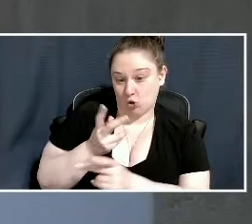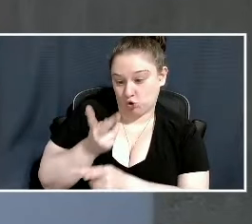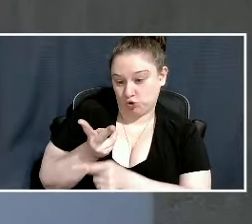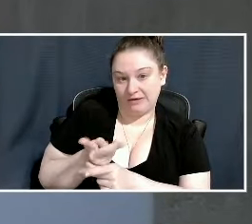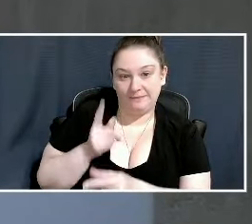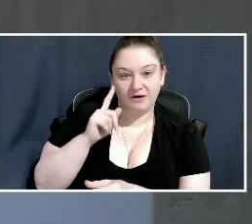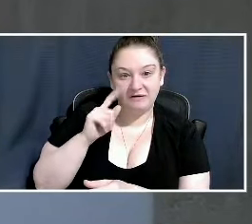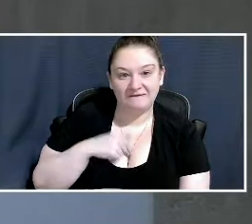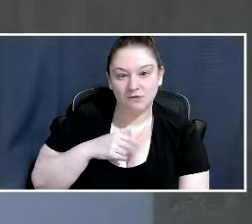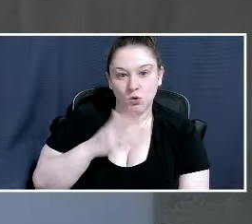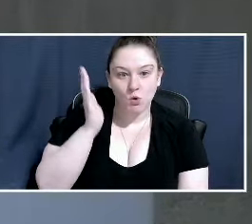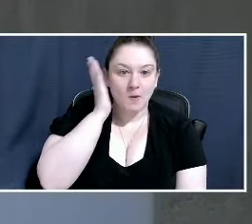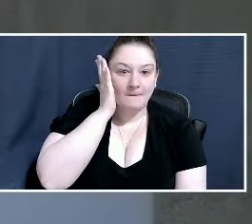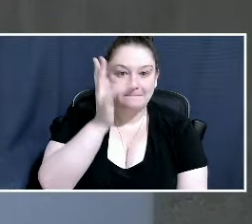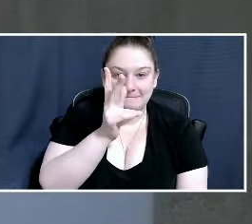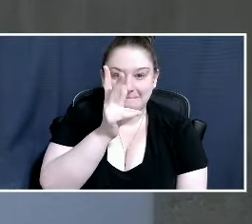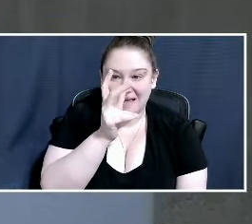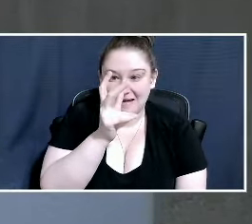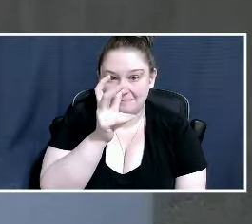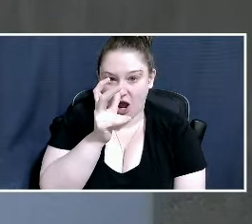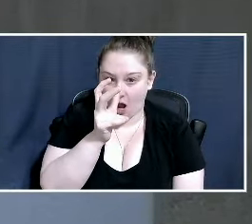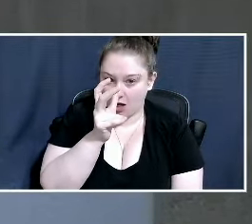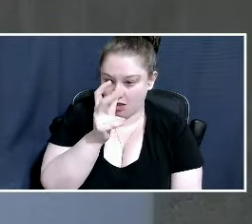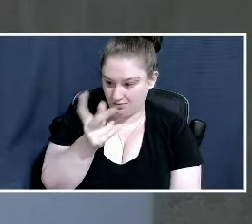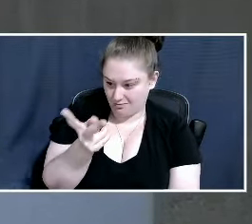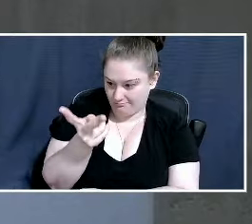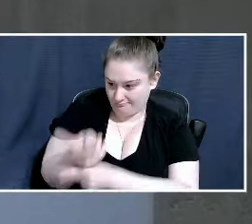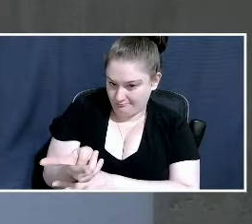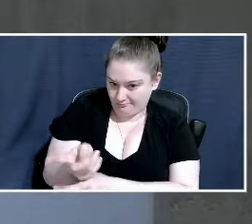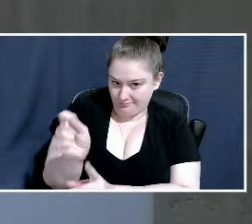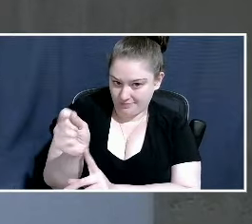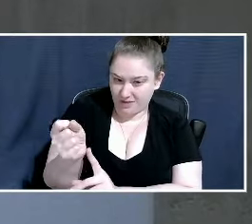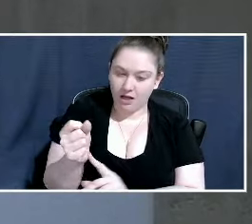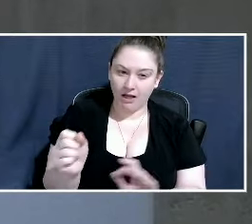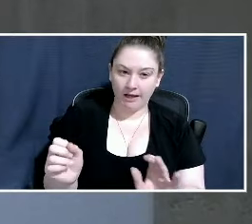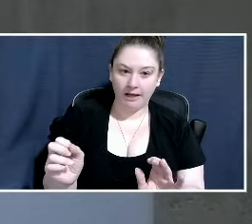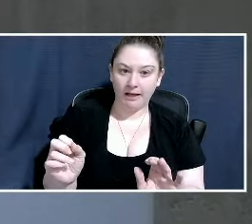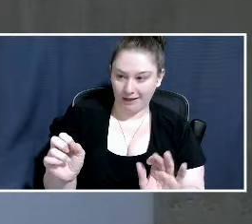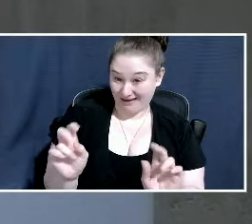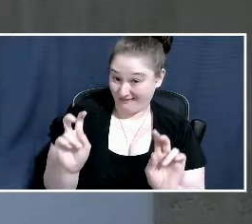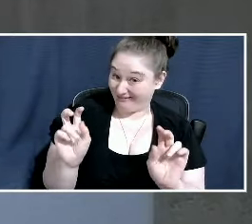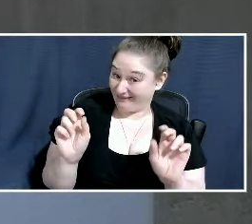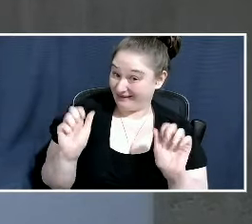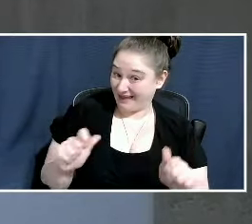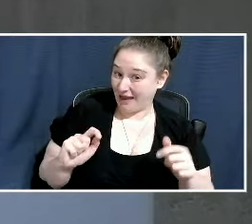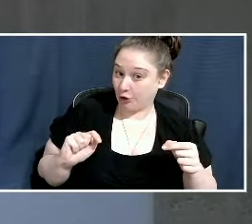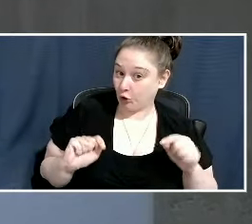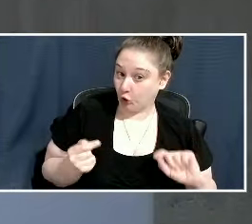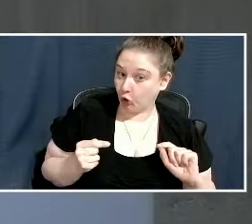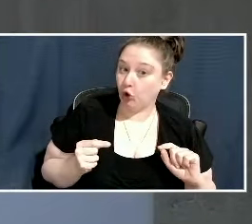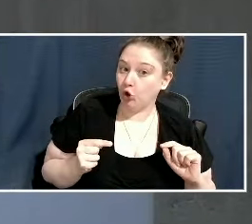it is supposedly harmful to humans and animals.